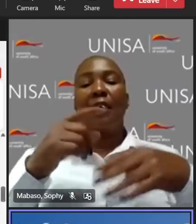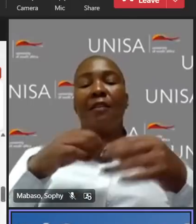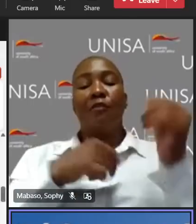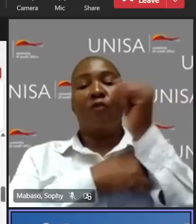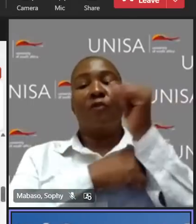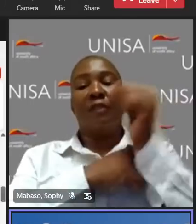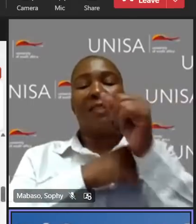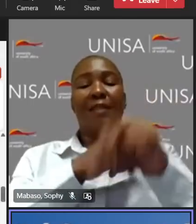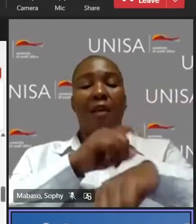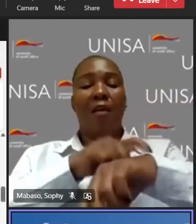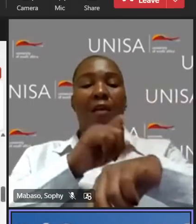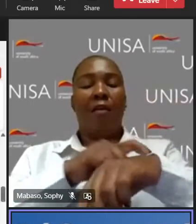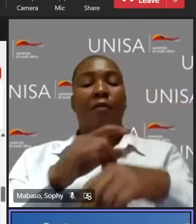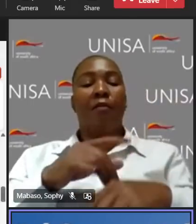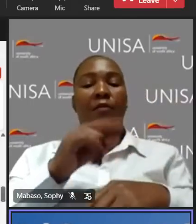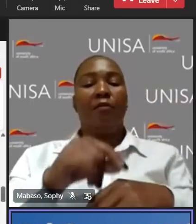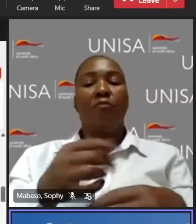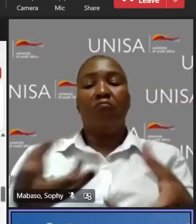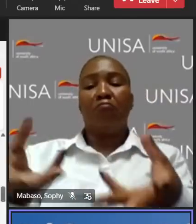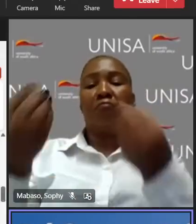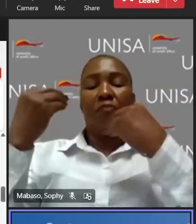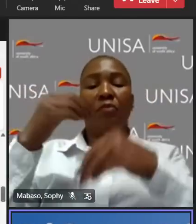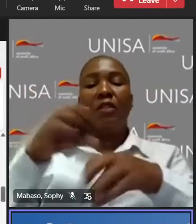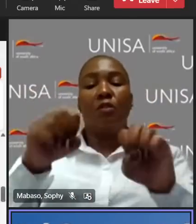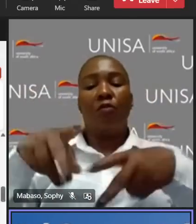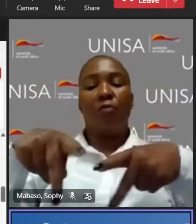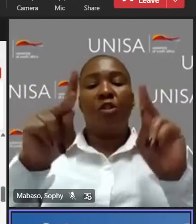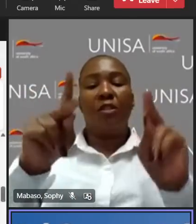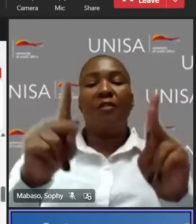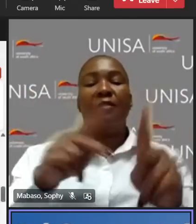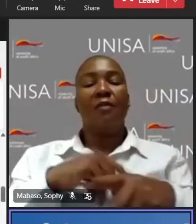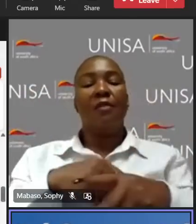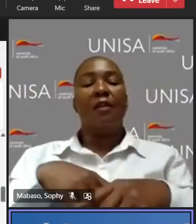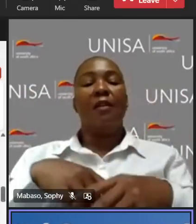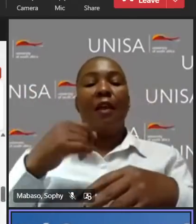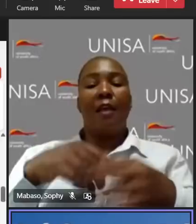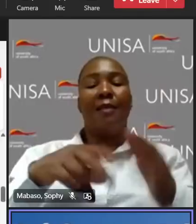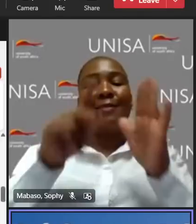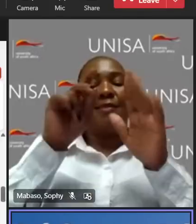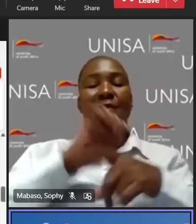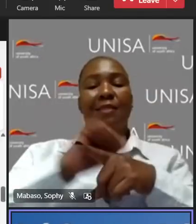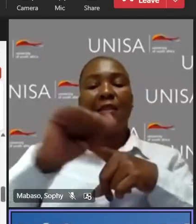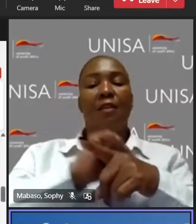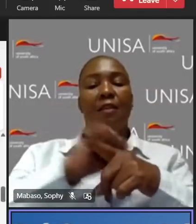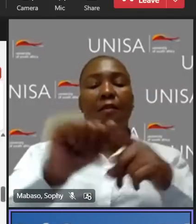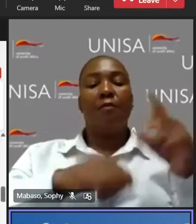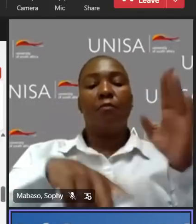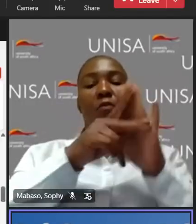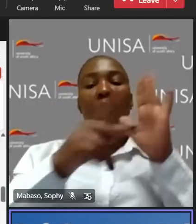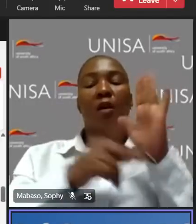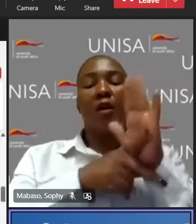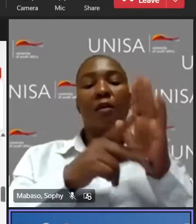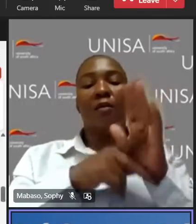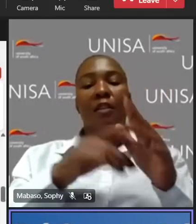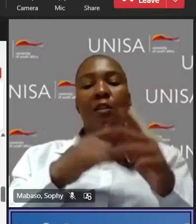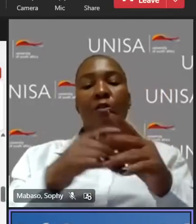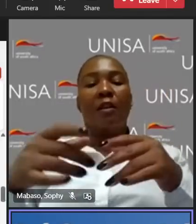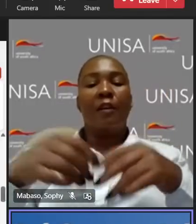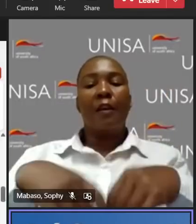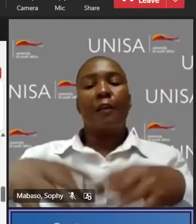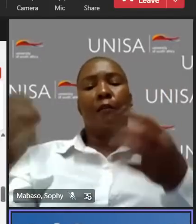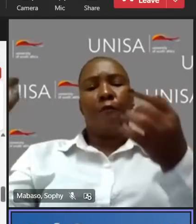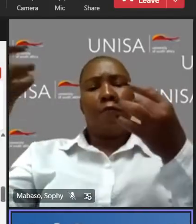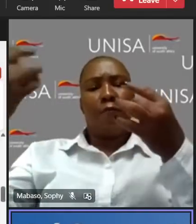would have received both opportunities and training programs that can enrich them in